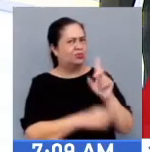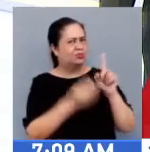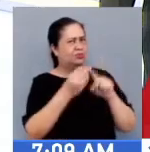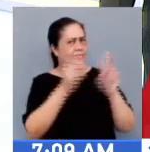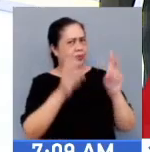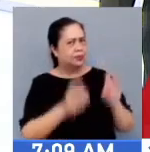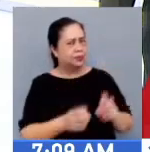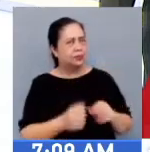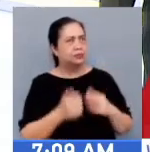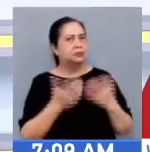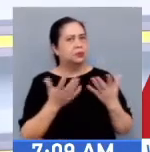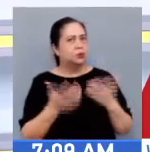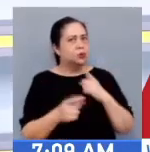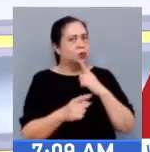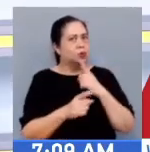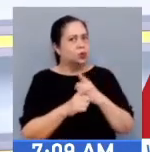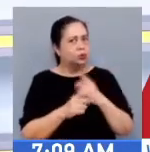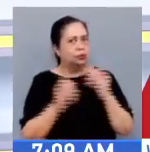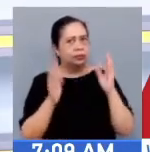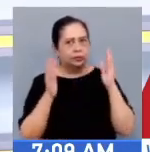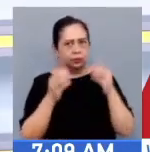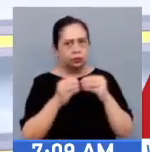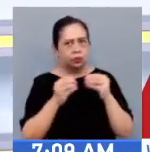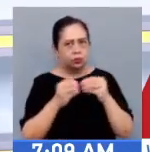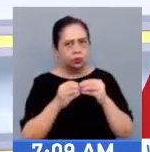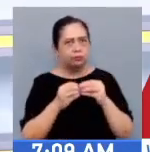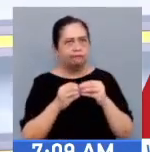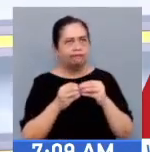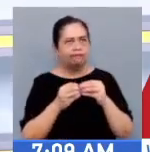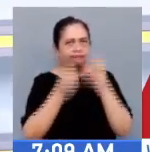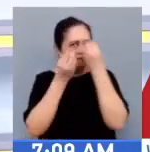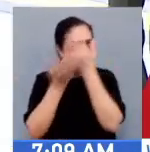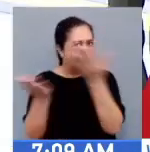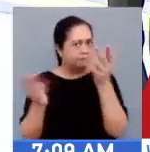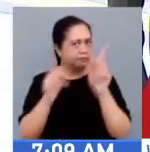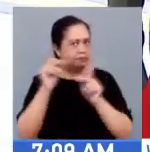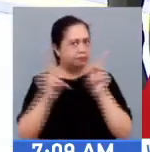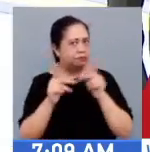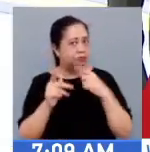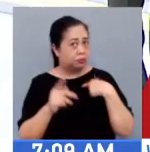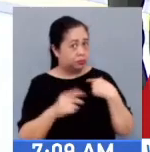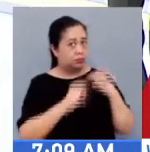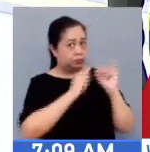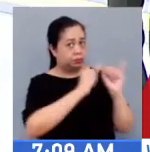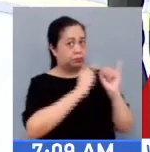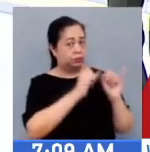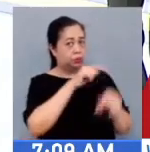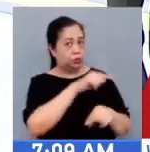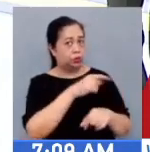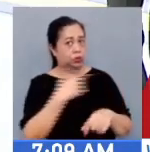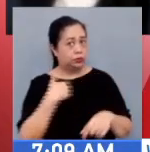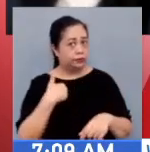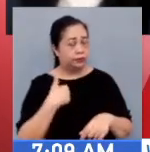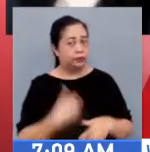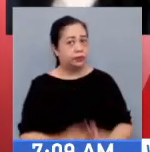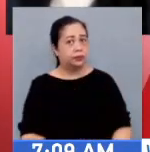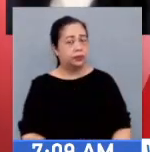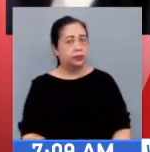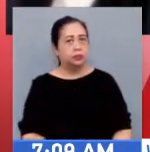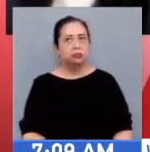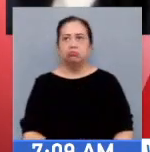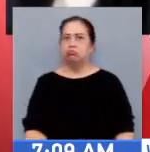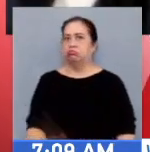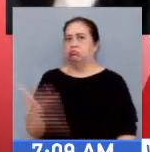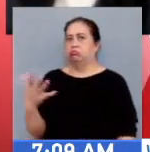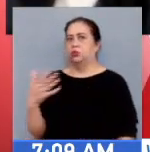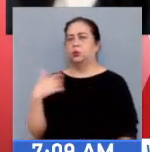medyo mas dapat mo malaman ng publiko? May marching order ho ba siya sa inyo, Professor? No. It